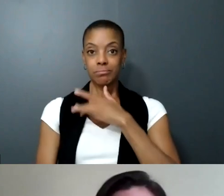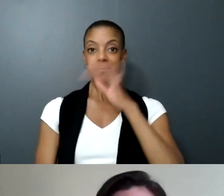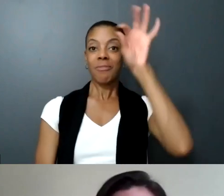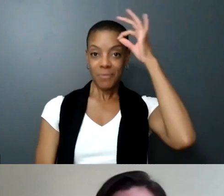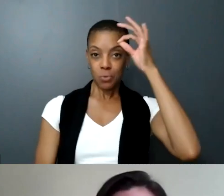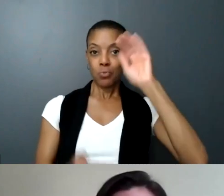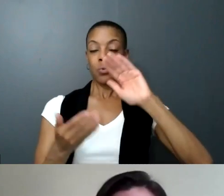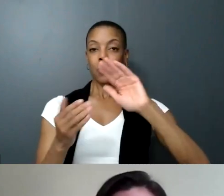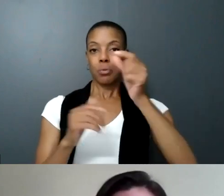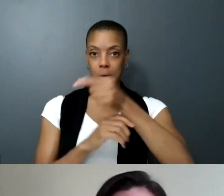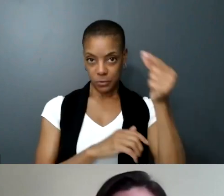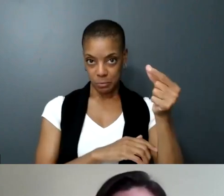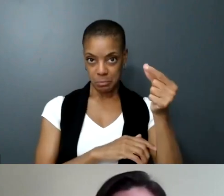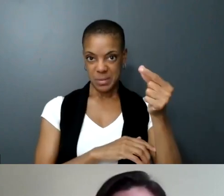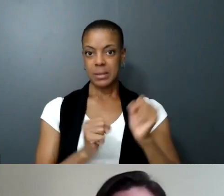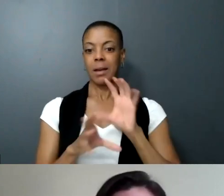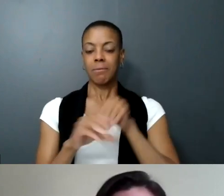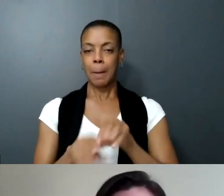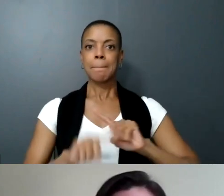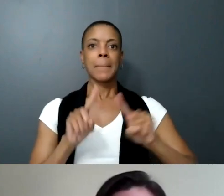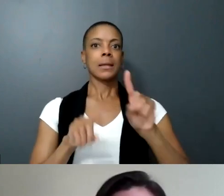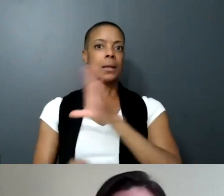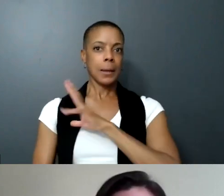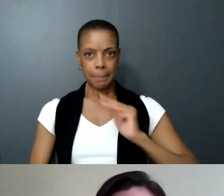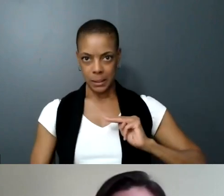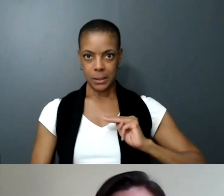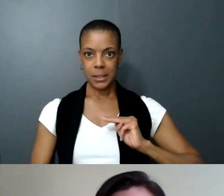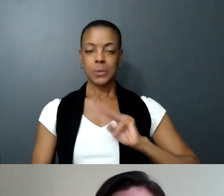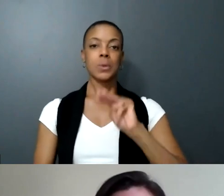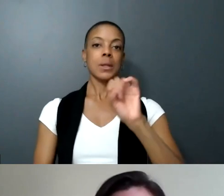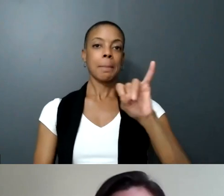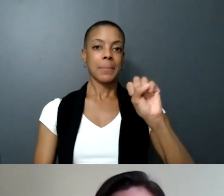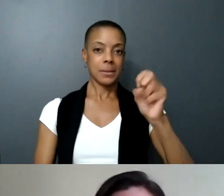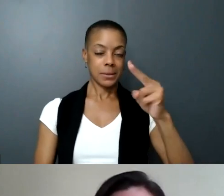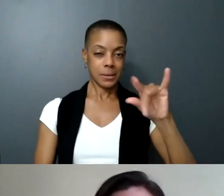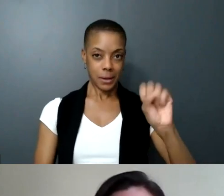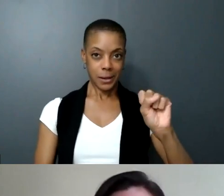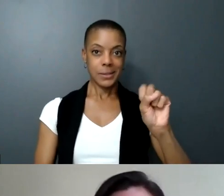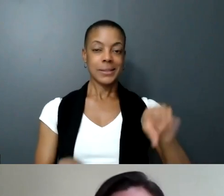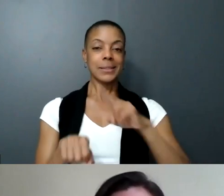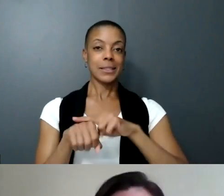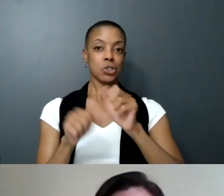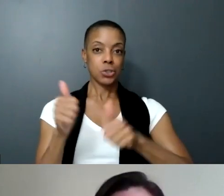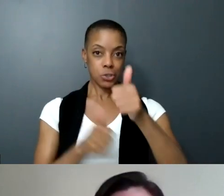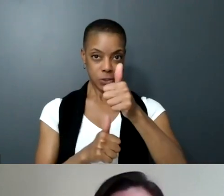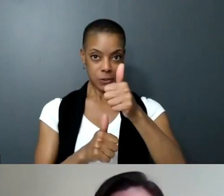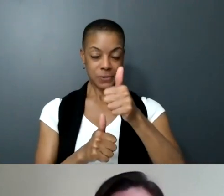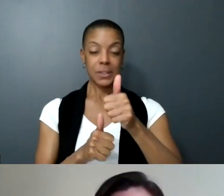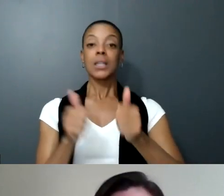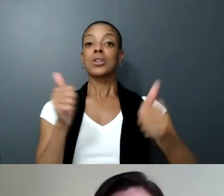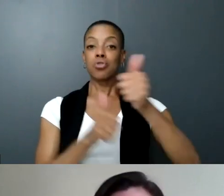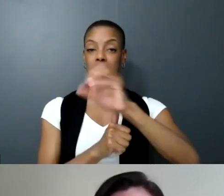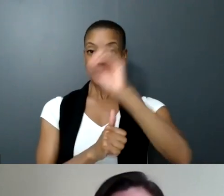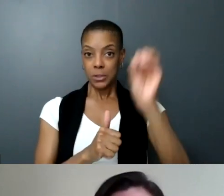committees and working groups with the Mississauga Nation Chiefs, the Chiefs of Ontario, and the Anishinaabeg